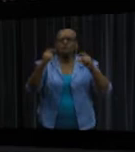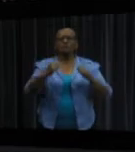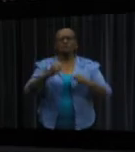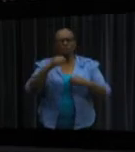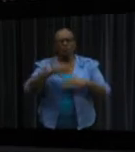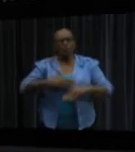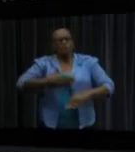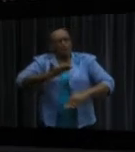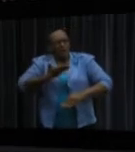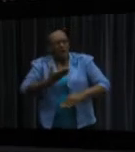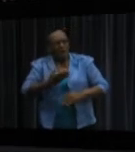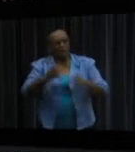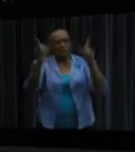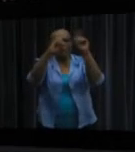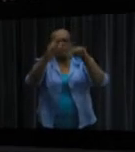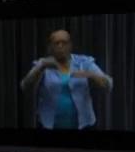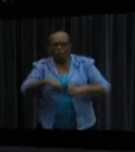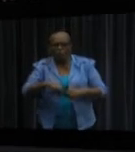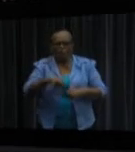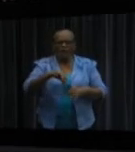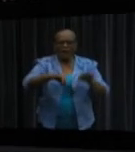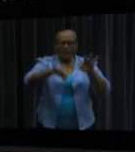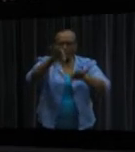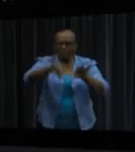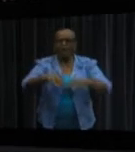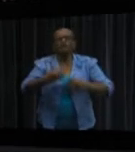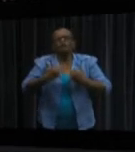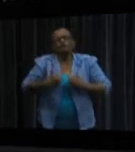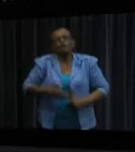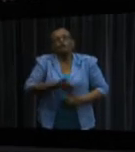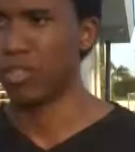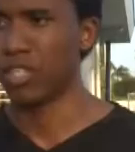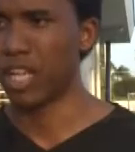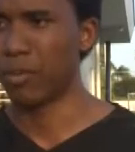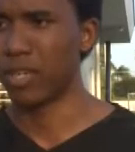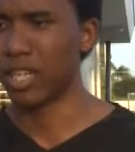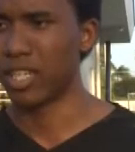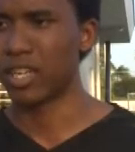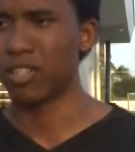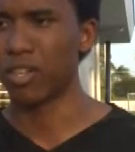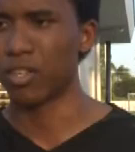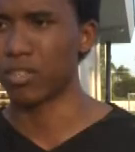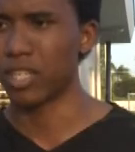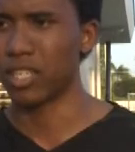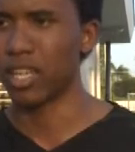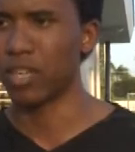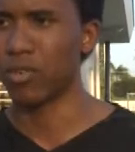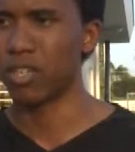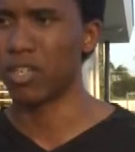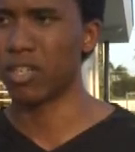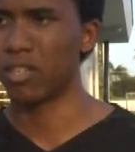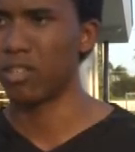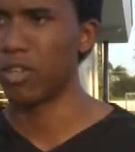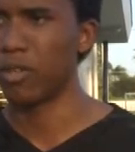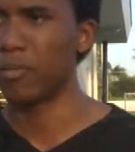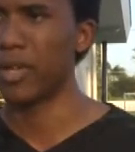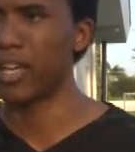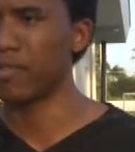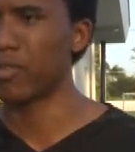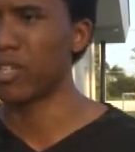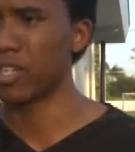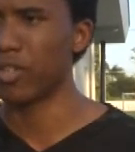awareness of the importance of trees and plants to humans. Nicolet Baron, project leader this